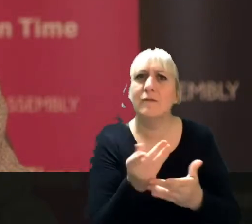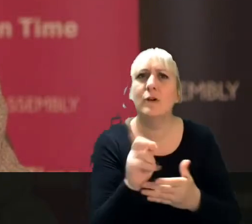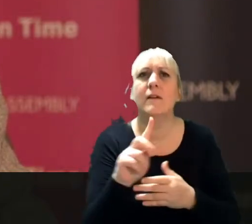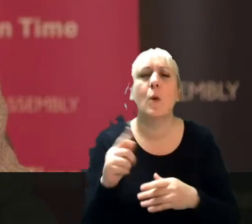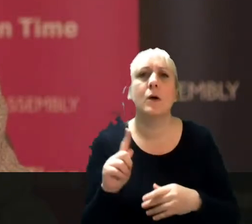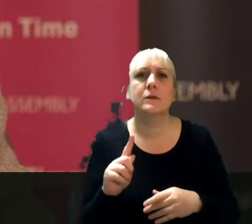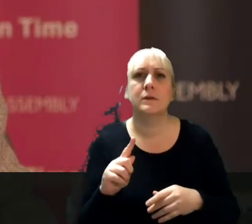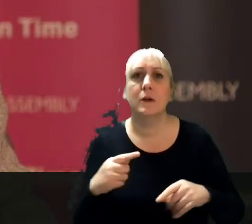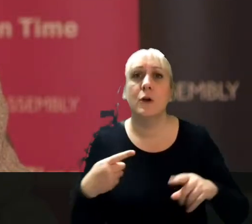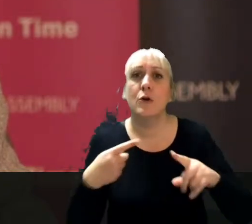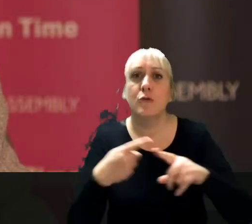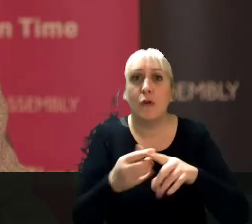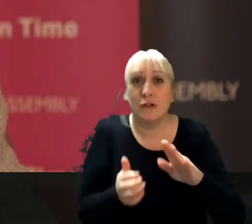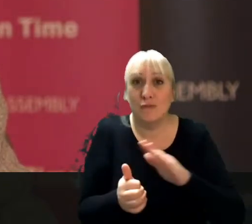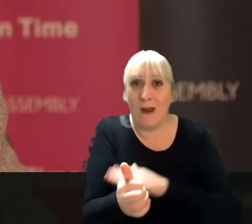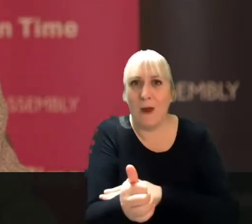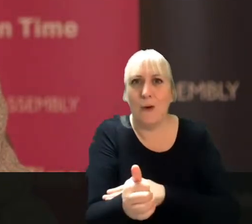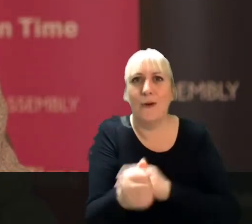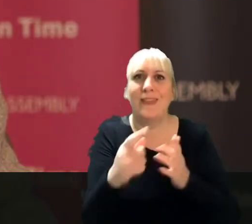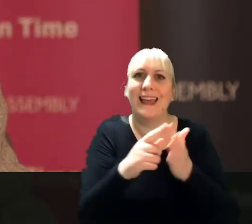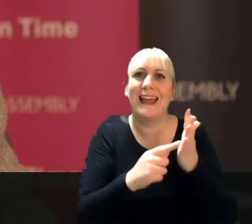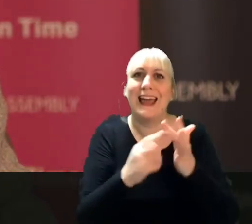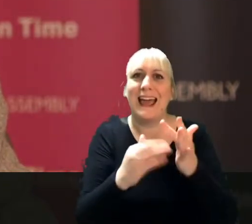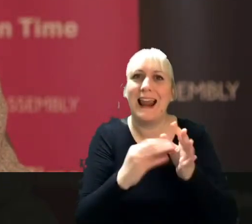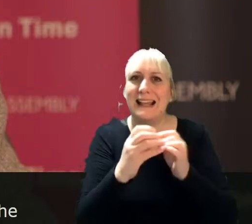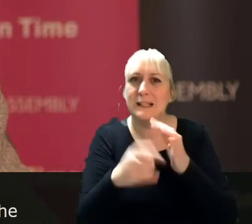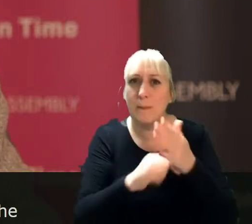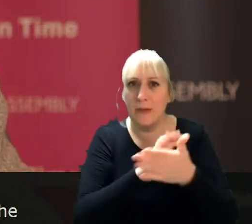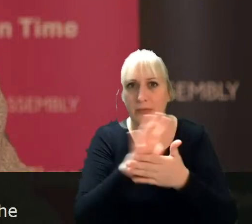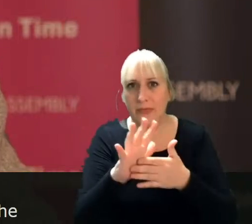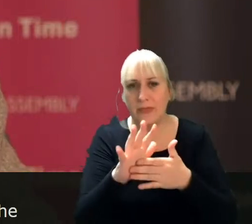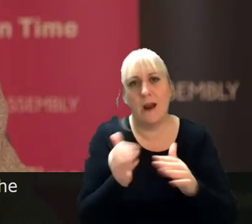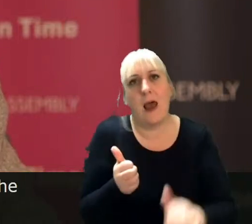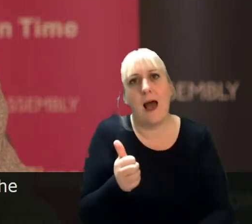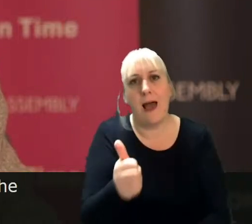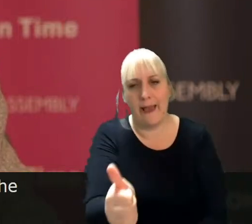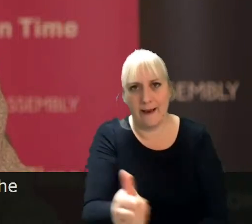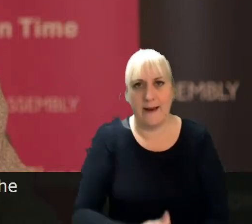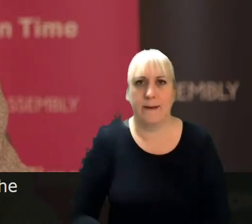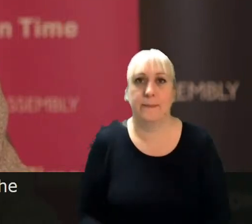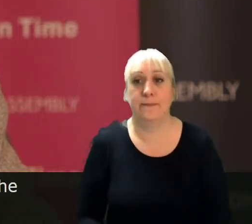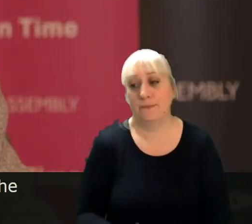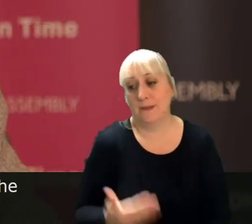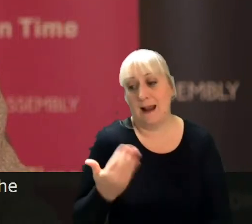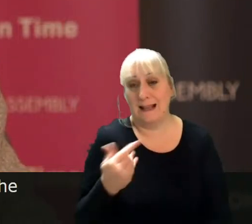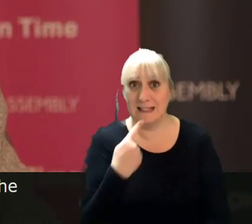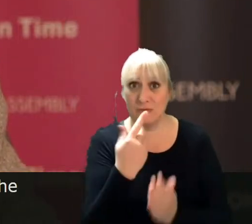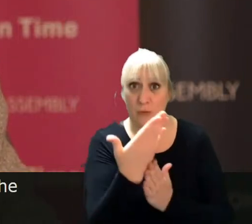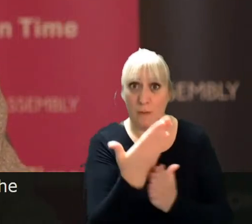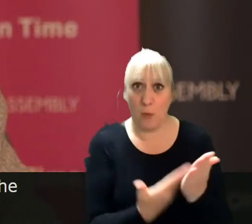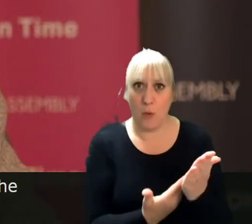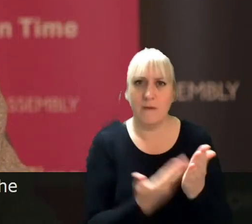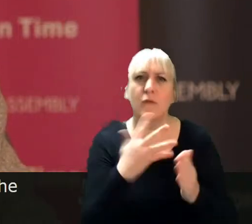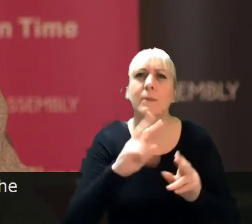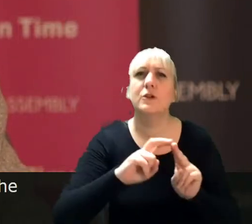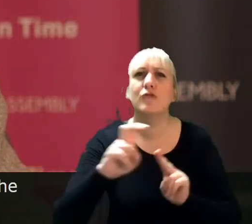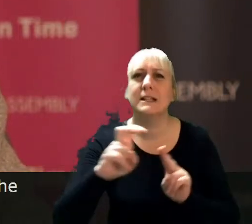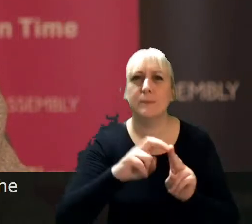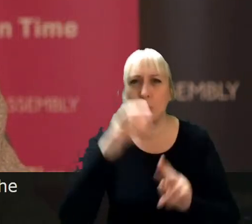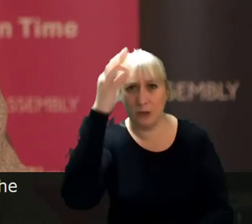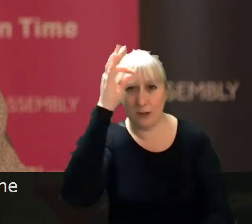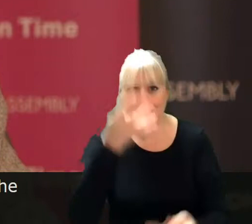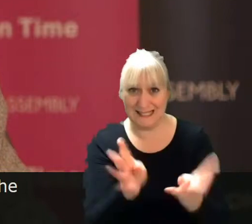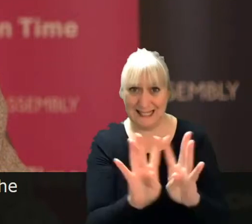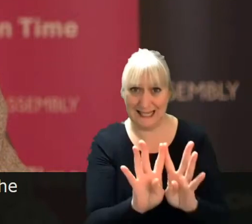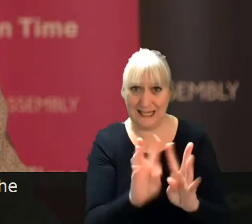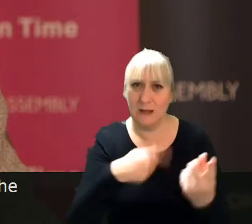Elizabeth Line. In our latest report from Transport Committee, we said that the Mayor and Transport for